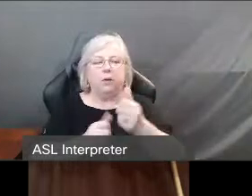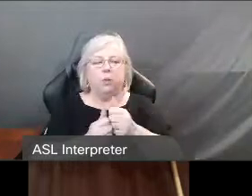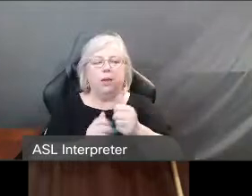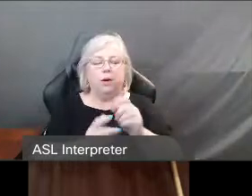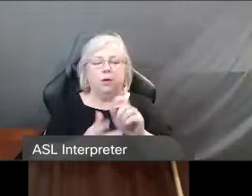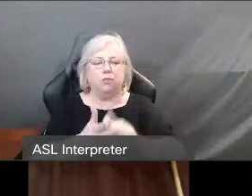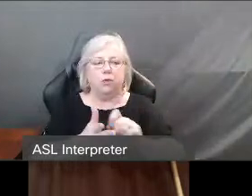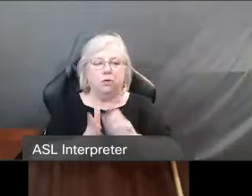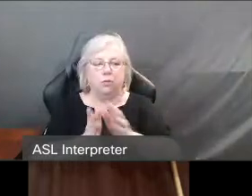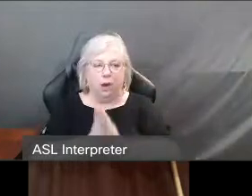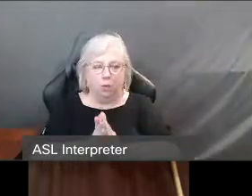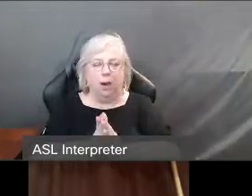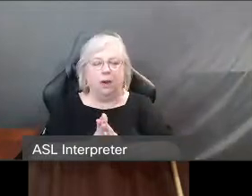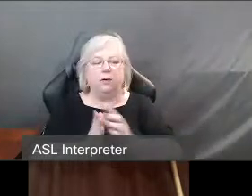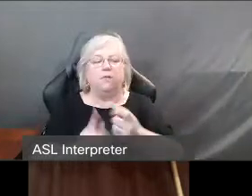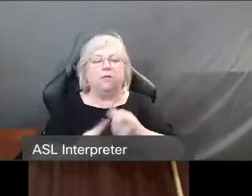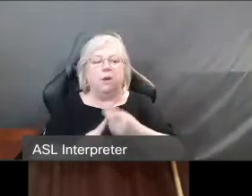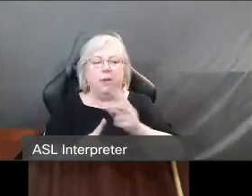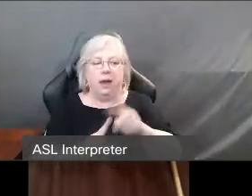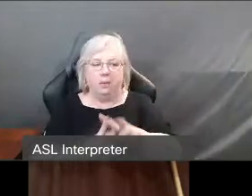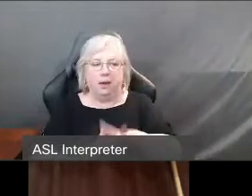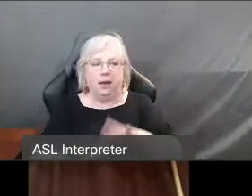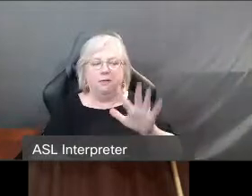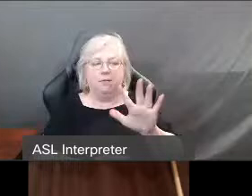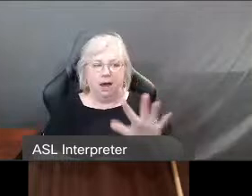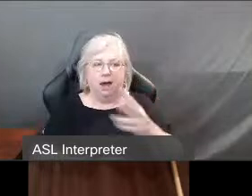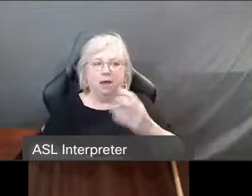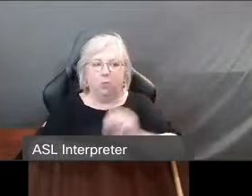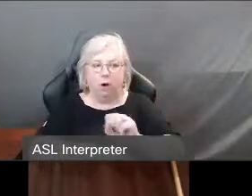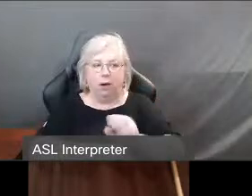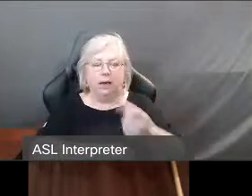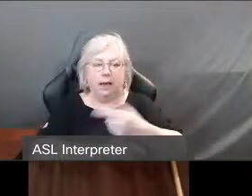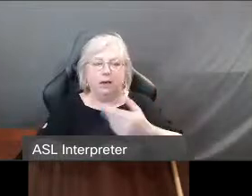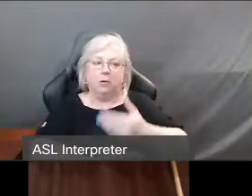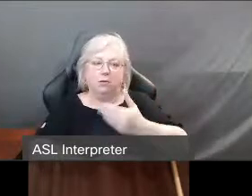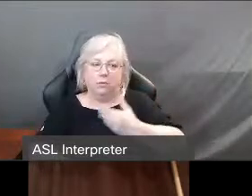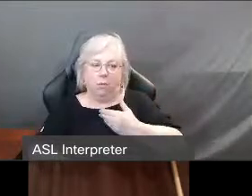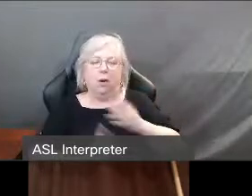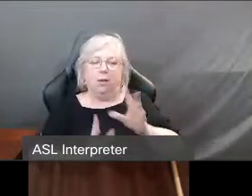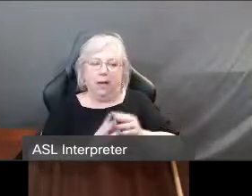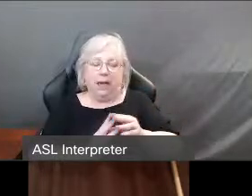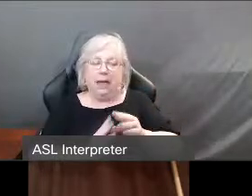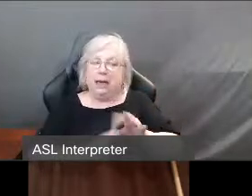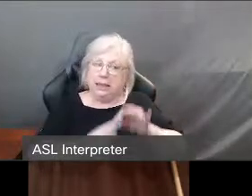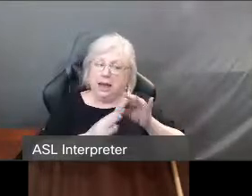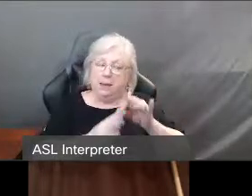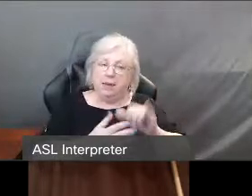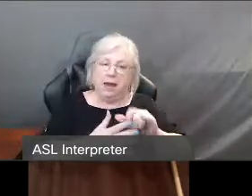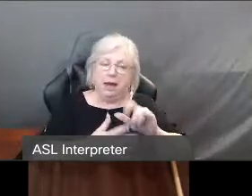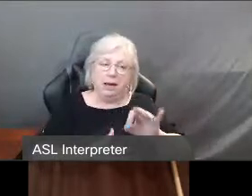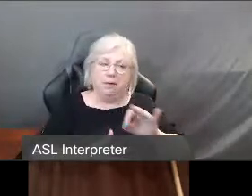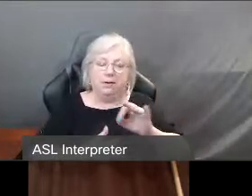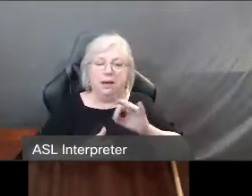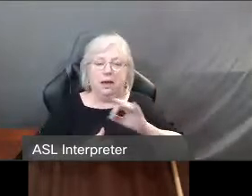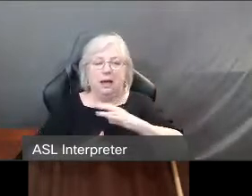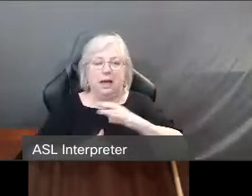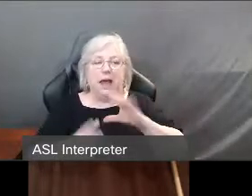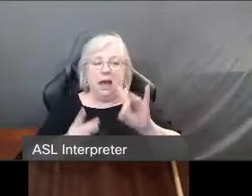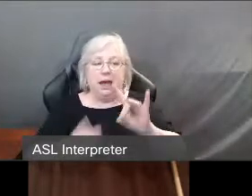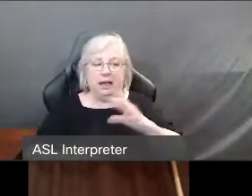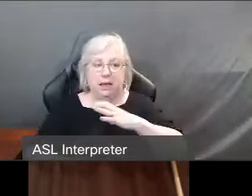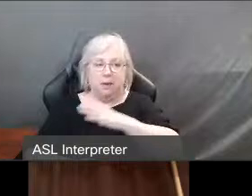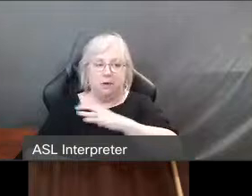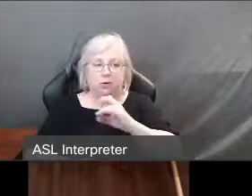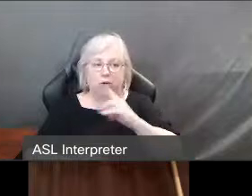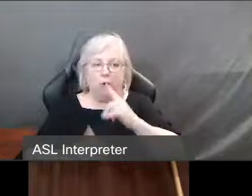the applicant 5 working days prior to the public hearing, except in the event that 8 commissioners